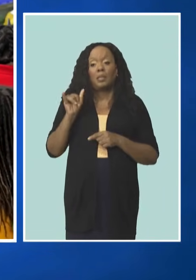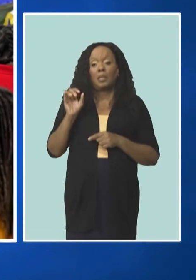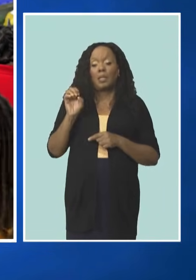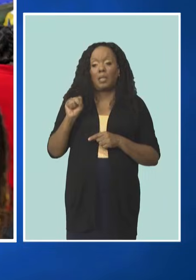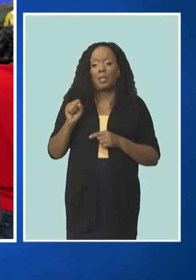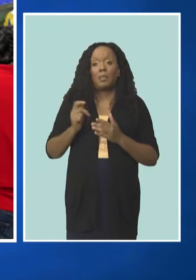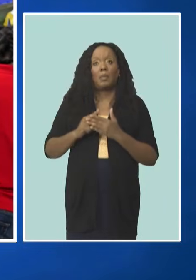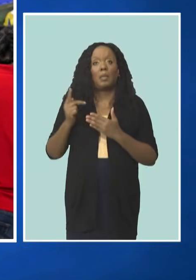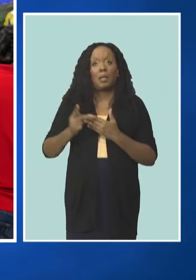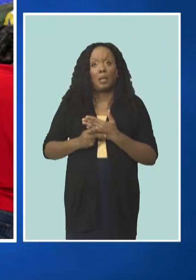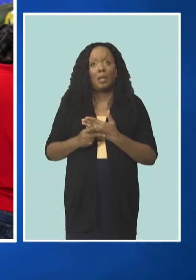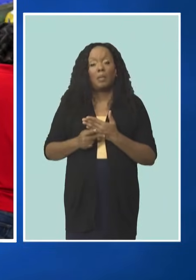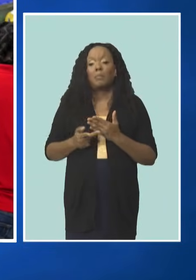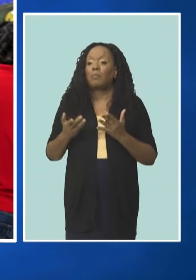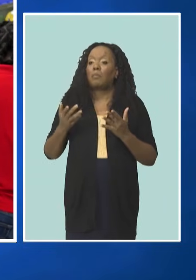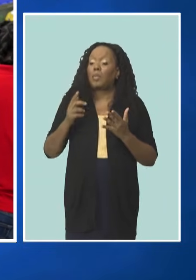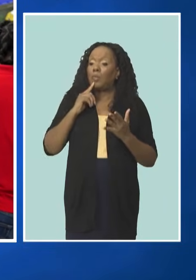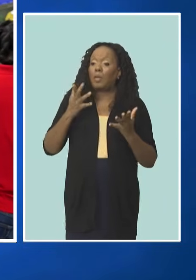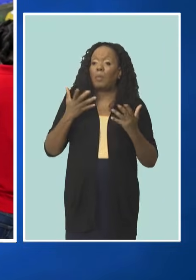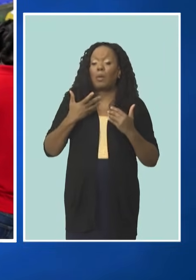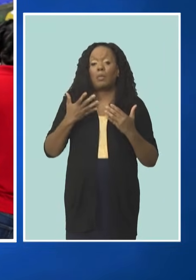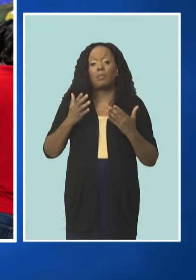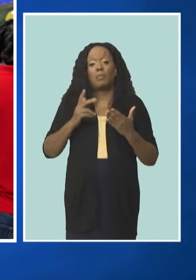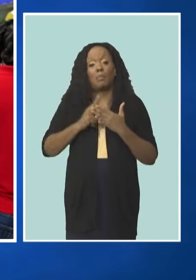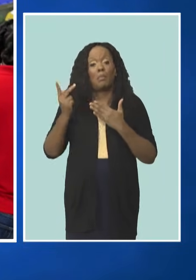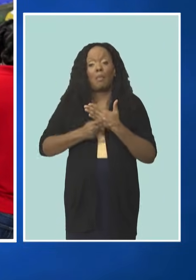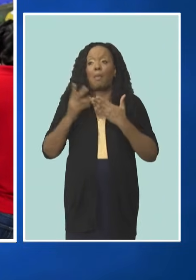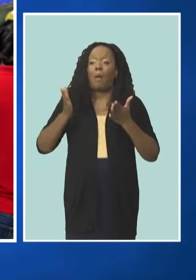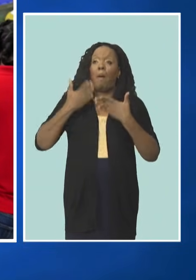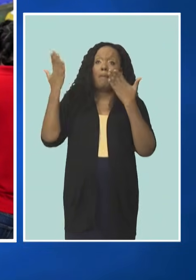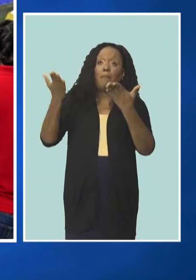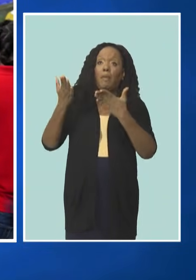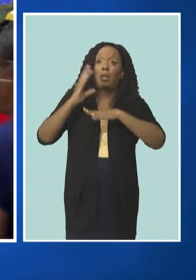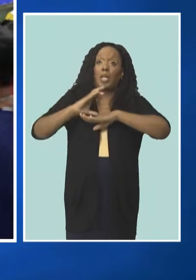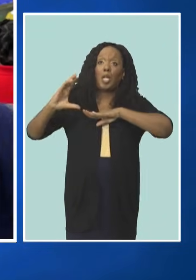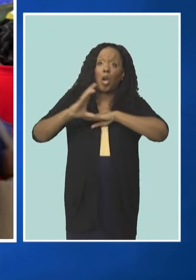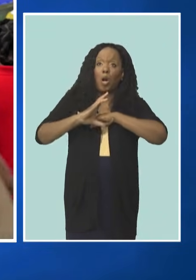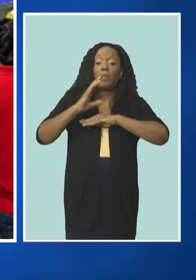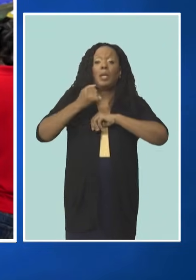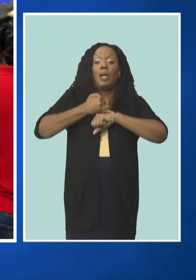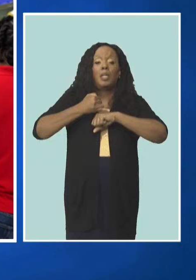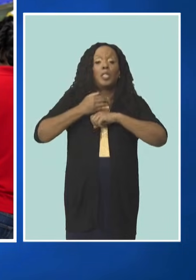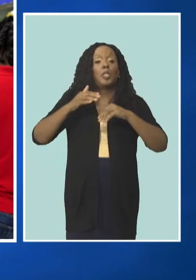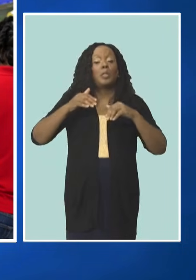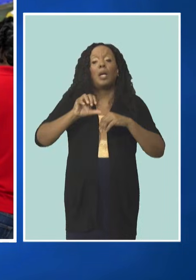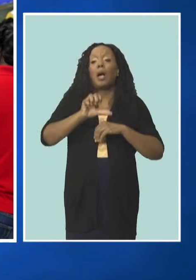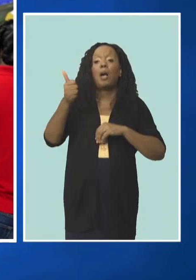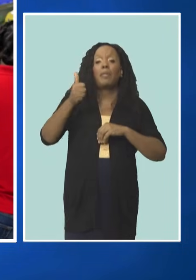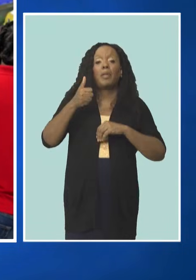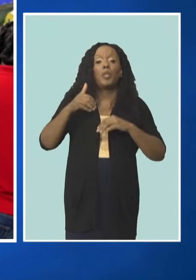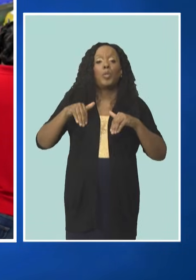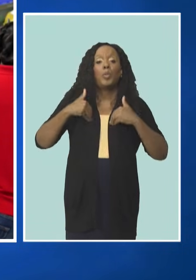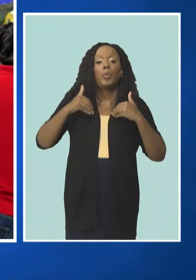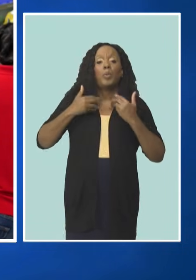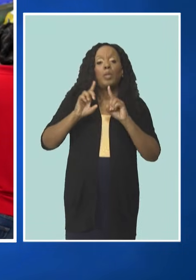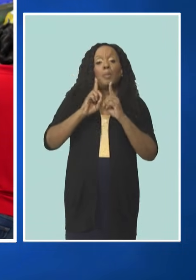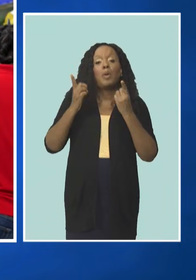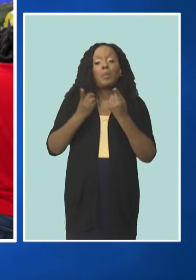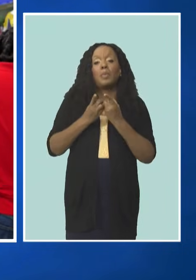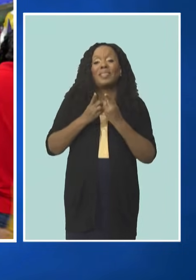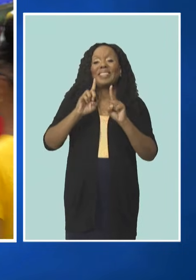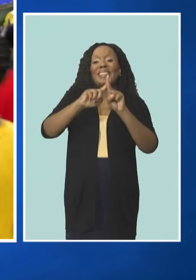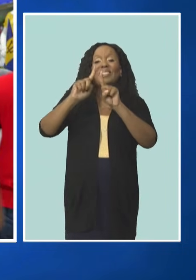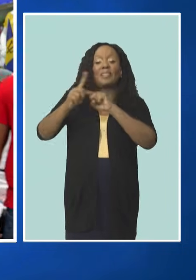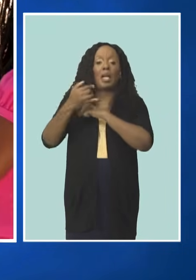to look in the region to offer our program to other youth departments within the region, and we're actively looking to do that.